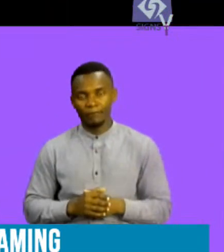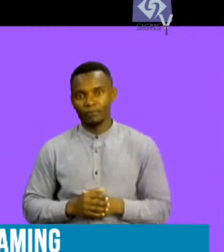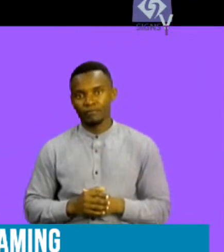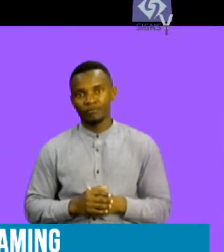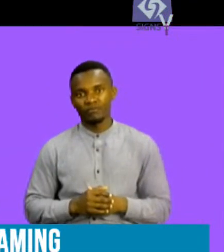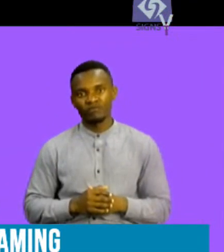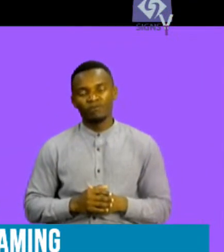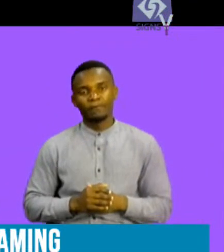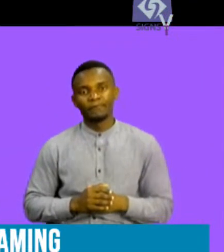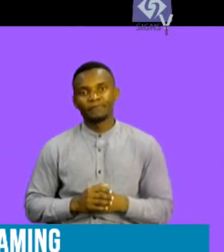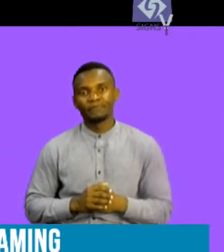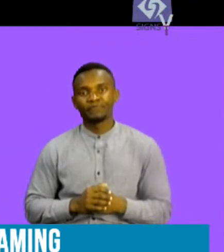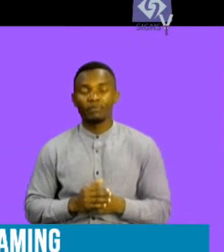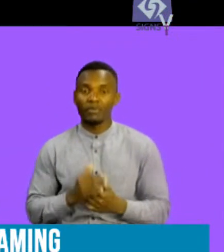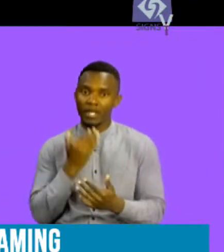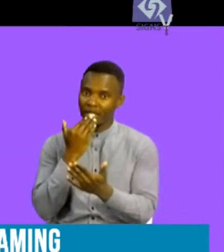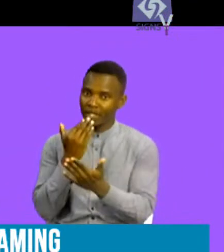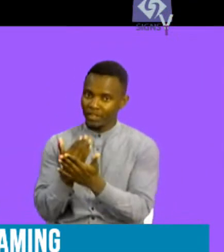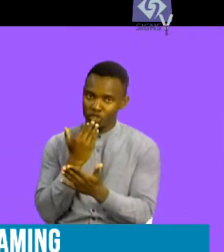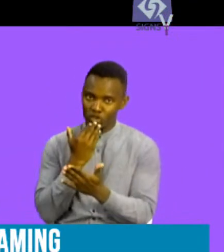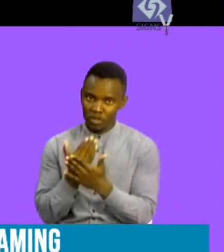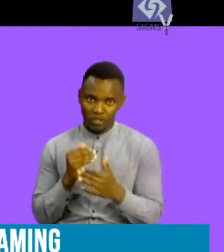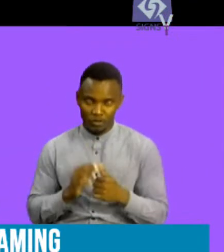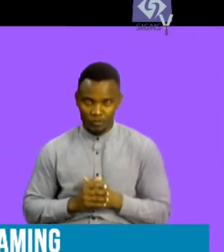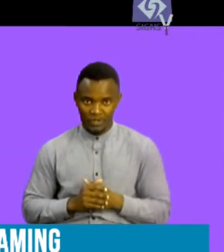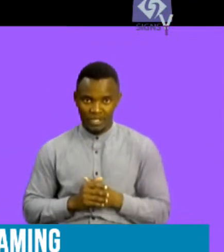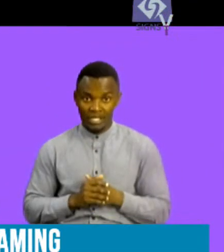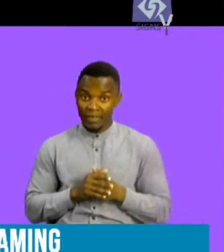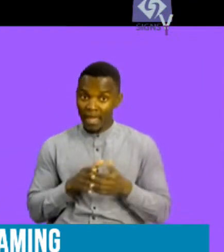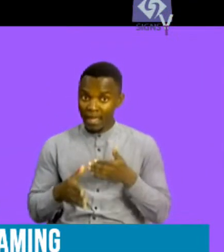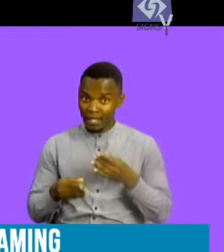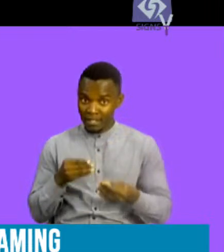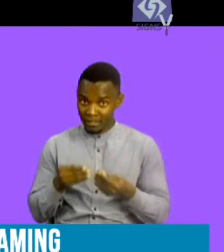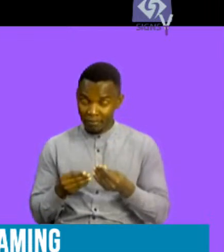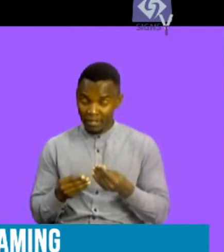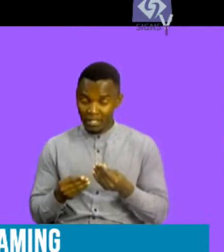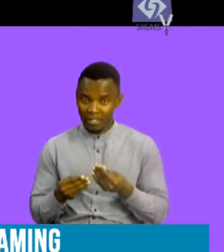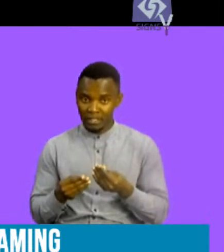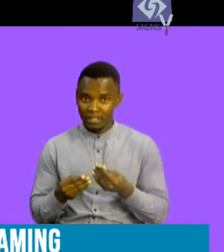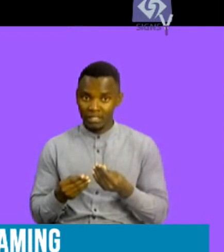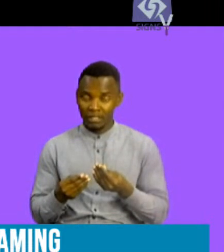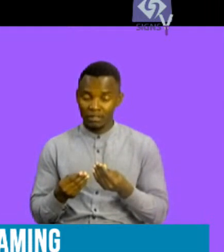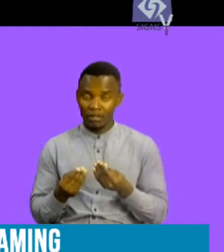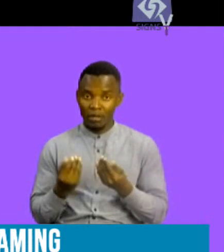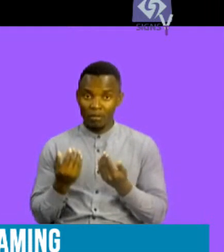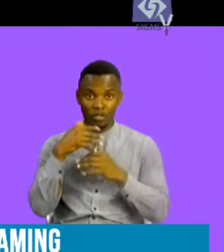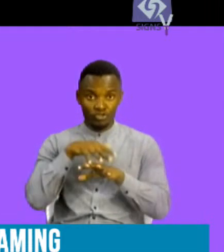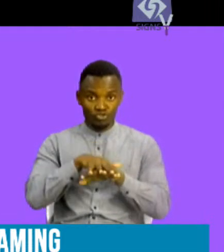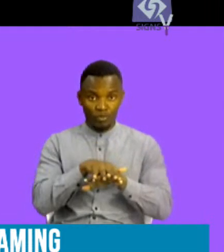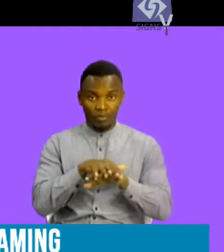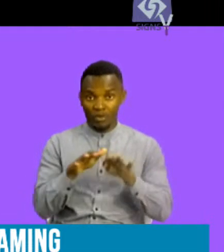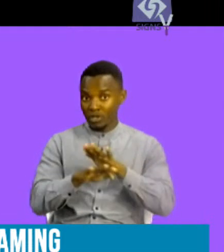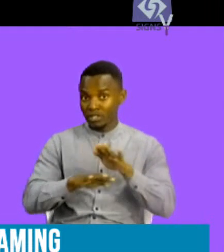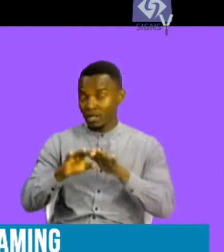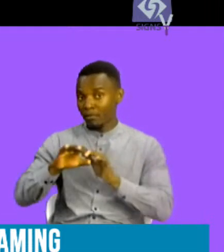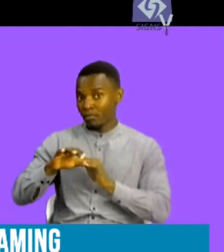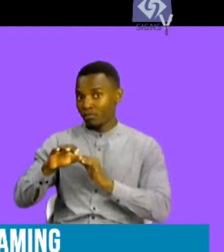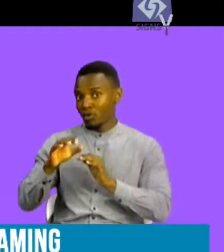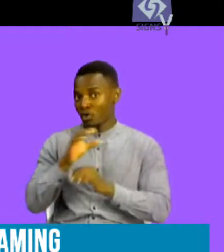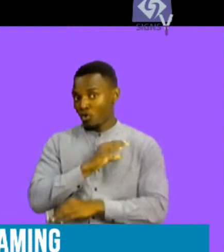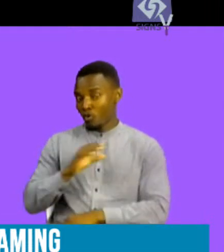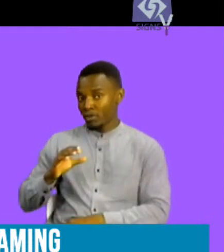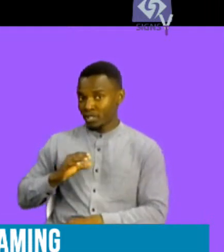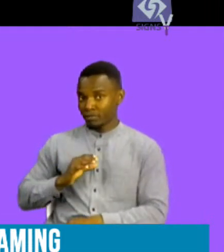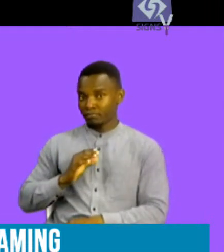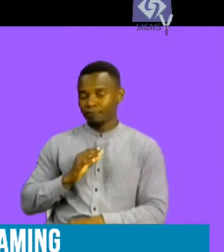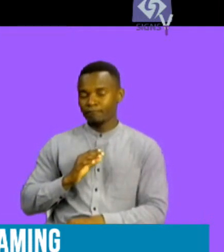Thank you, Herbert. The disability mainstreaming subcommittee. Let me start with at the national level. Yes. We have